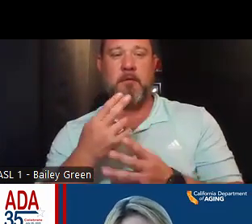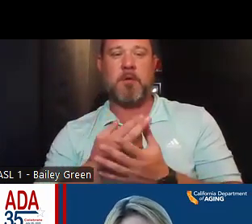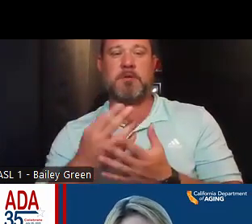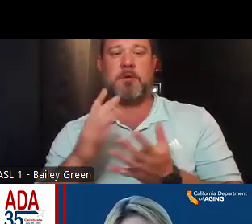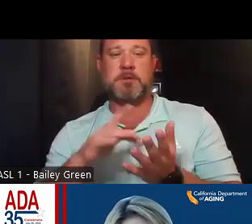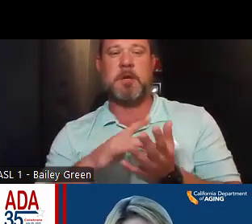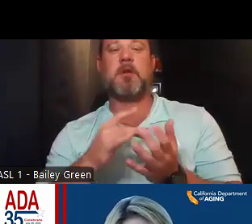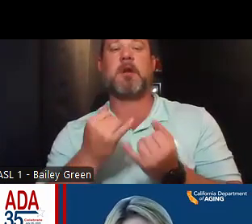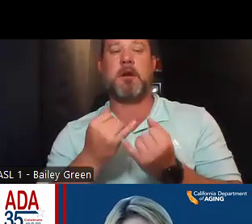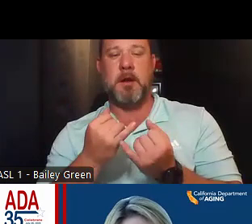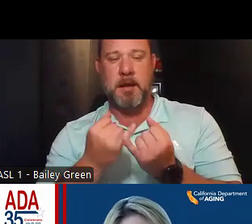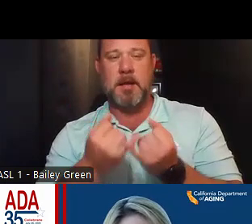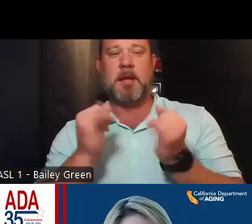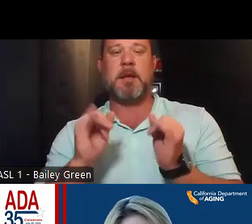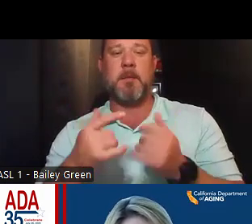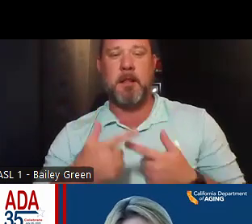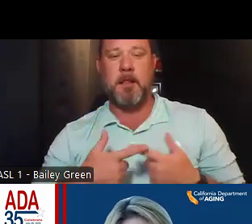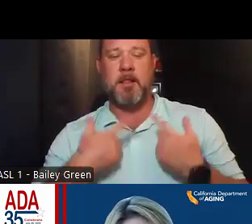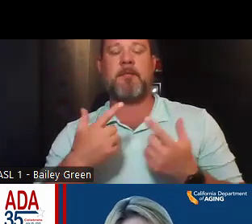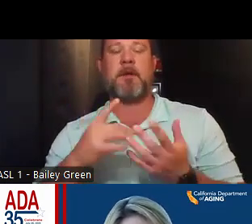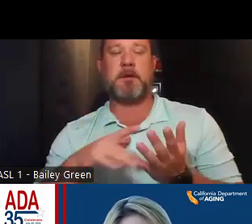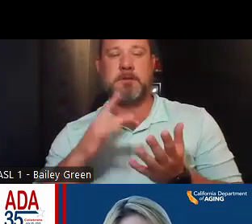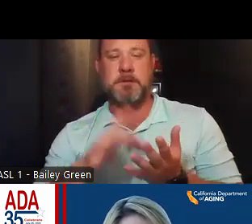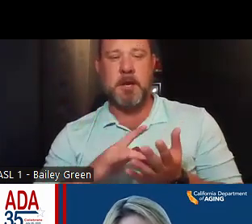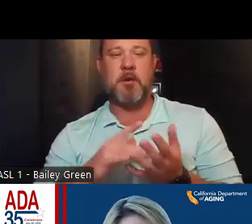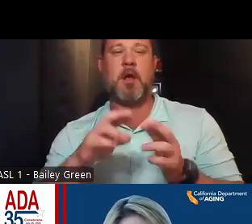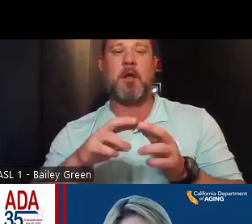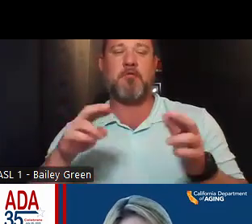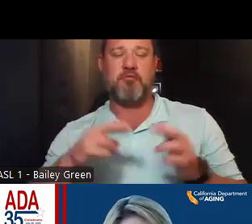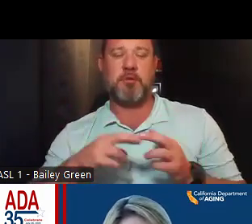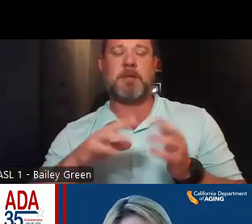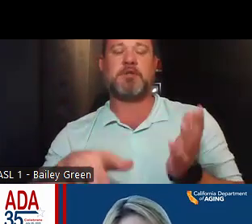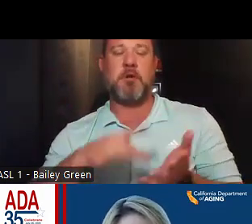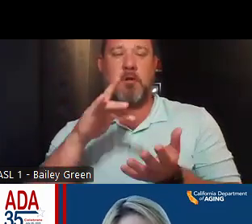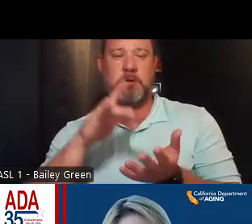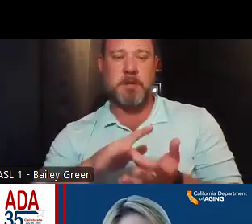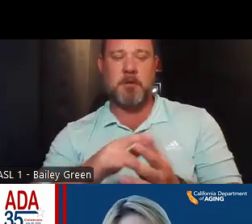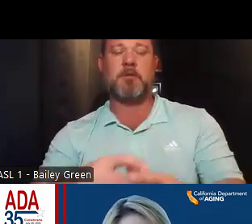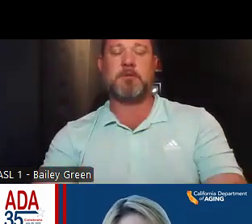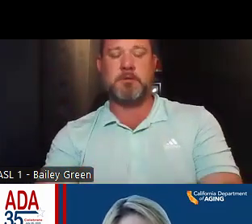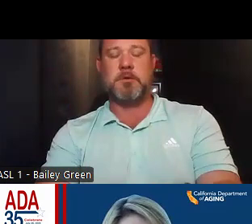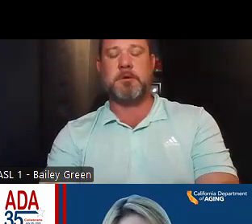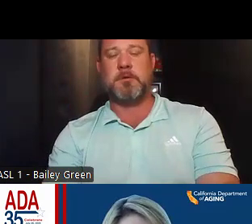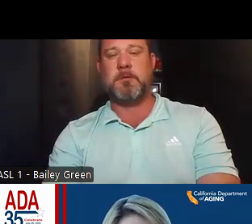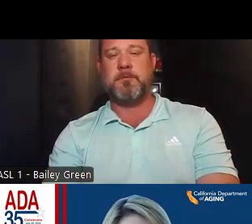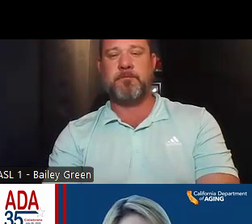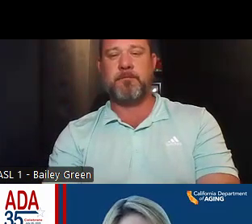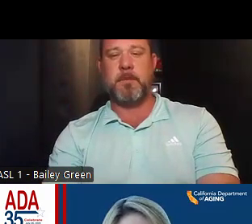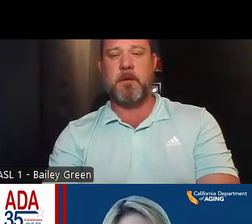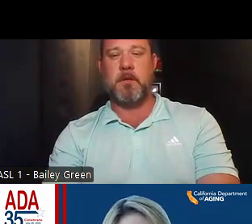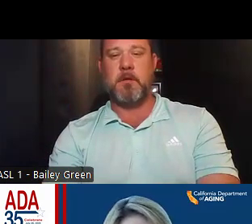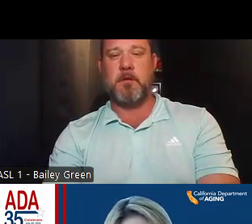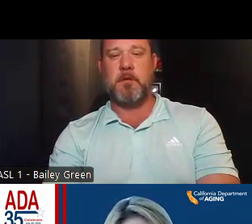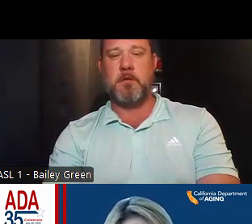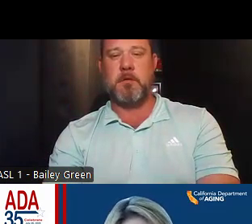the services they provide, as well as services provided through independent living centers, and then finally regional centers.